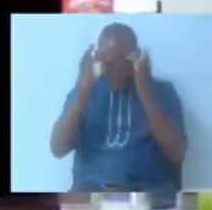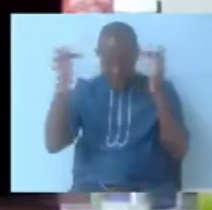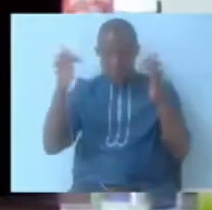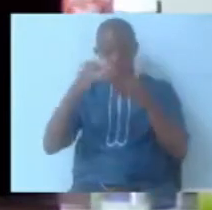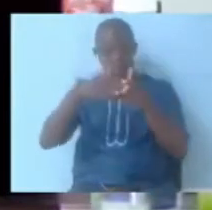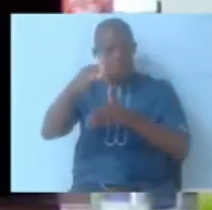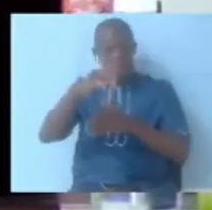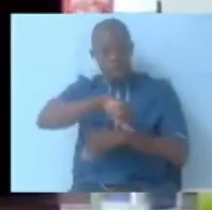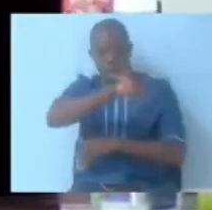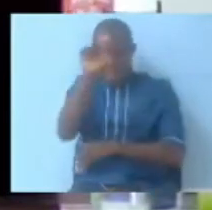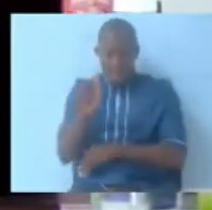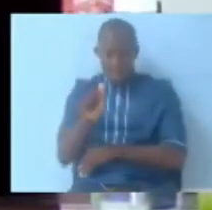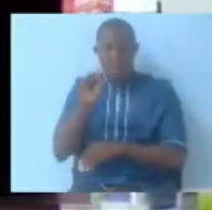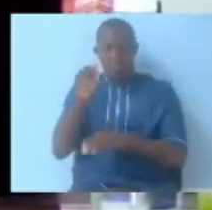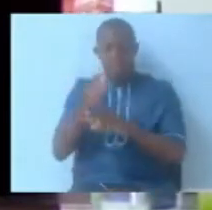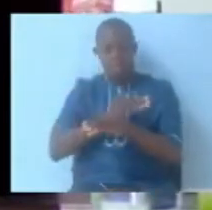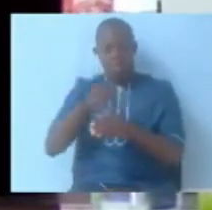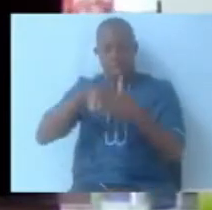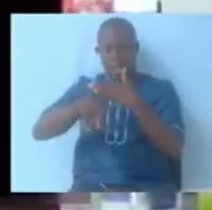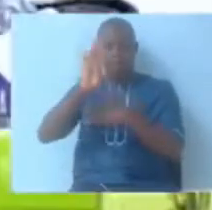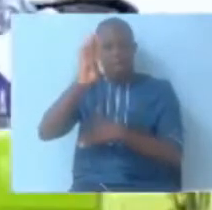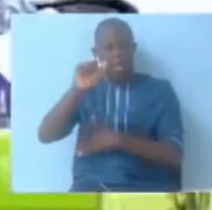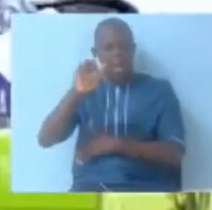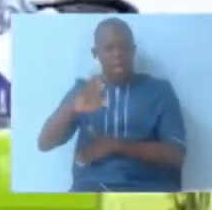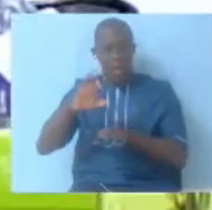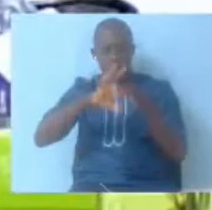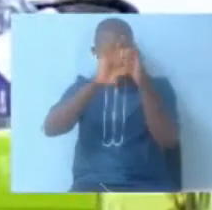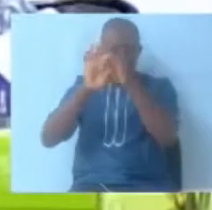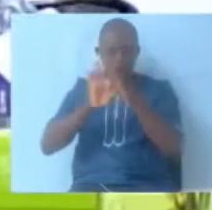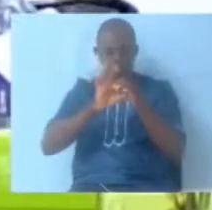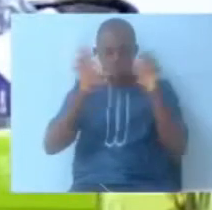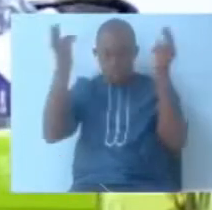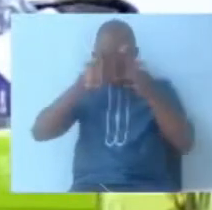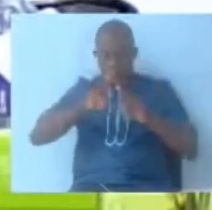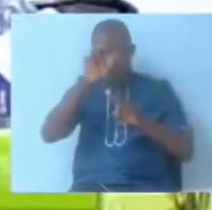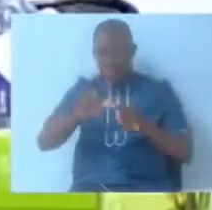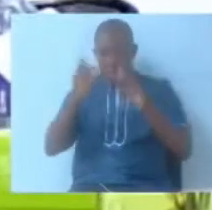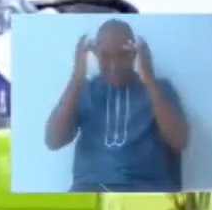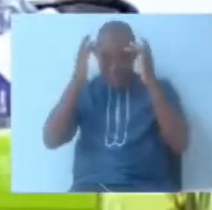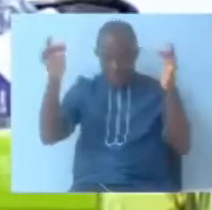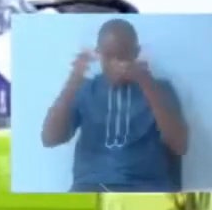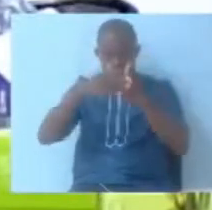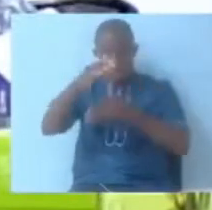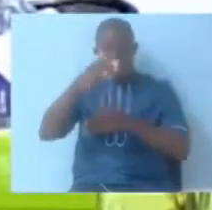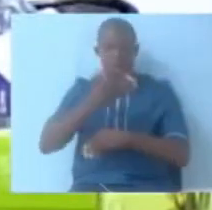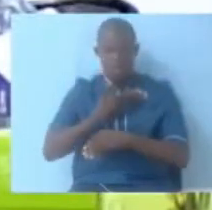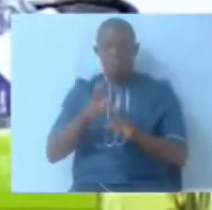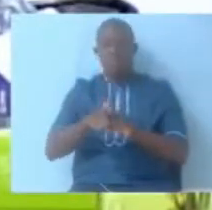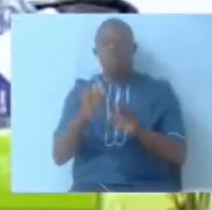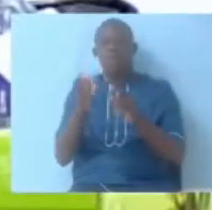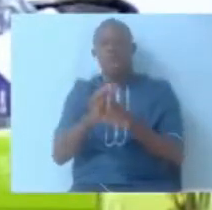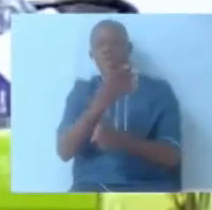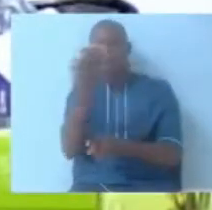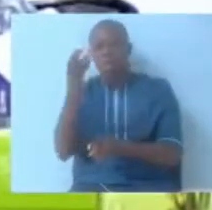many years post call? Mr. Touray, ita mumwote meyalonko yelondo soto andungi meta lawyer lenka fubani nkonole. Faisa fono nye sanji